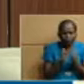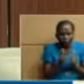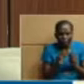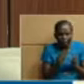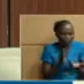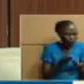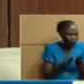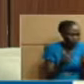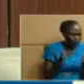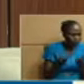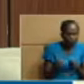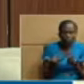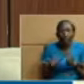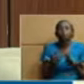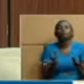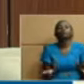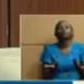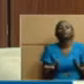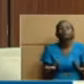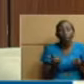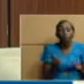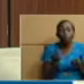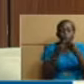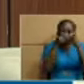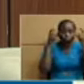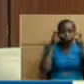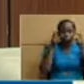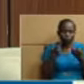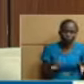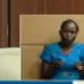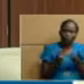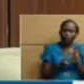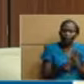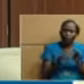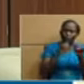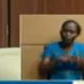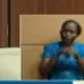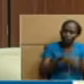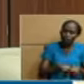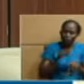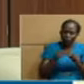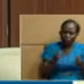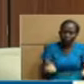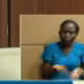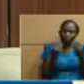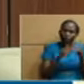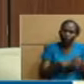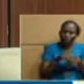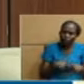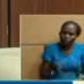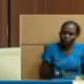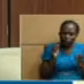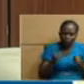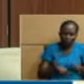any risk that can come anytime? Look, we need to look at agriculture. You know, we need to incentivize and create framework for investing in